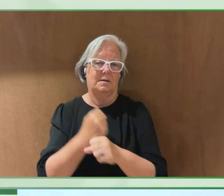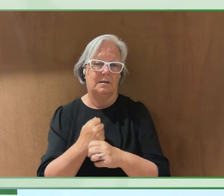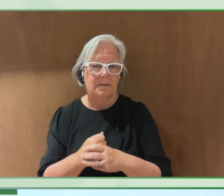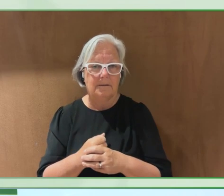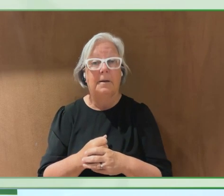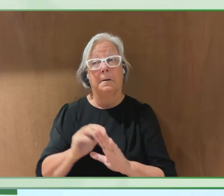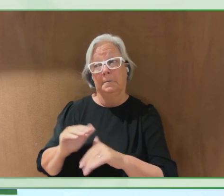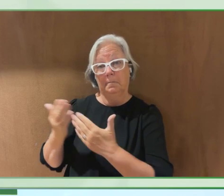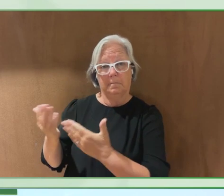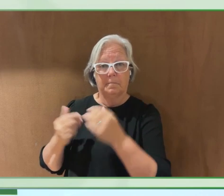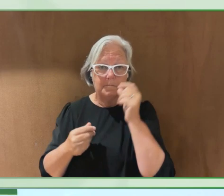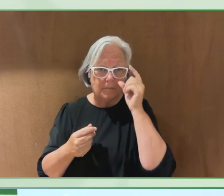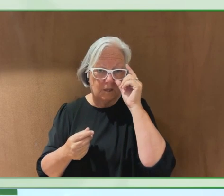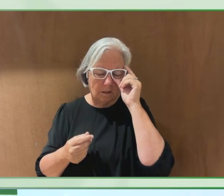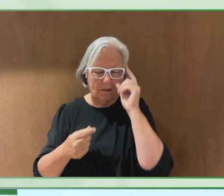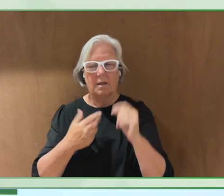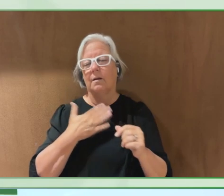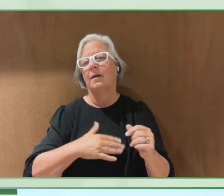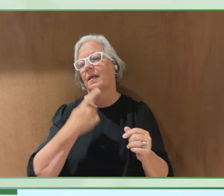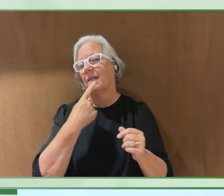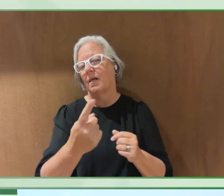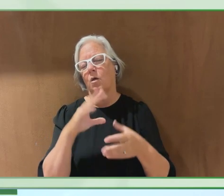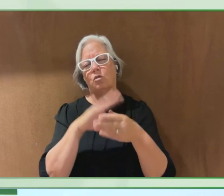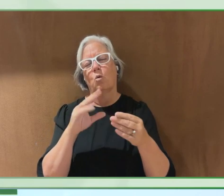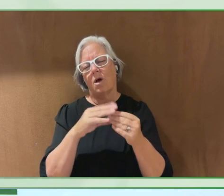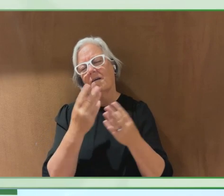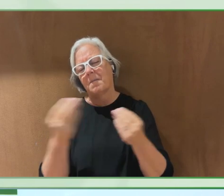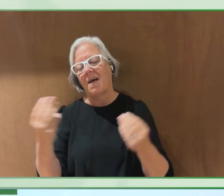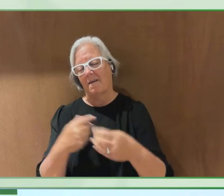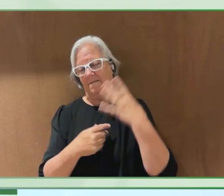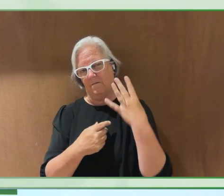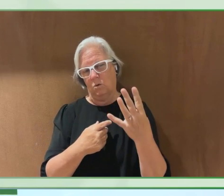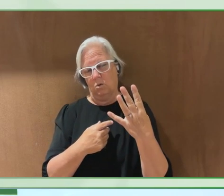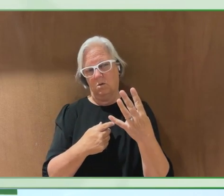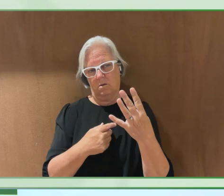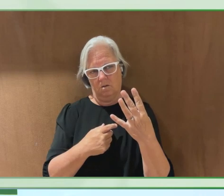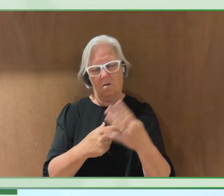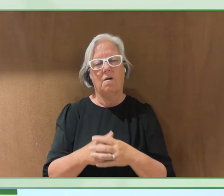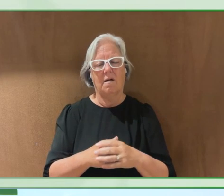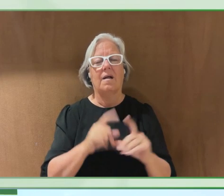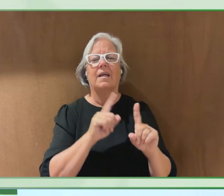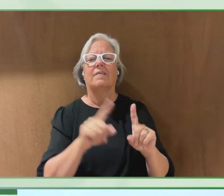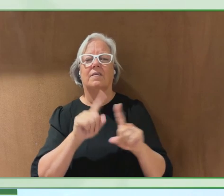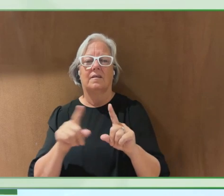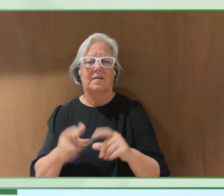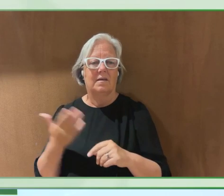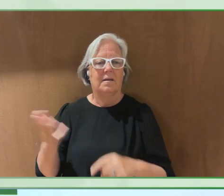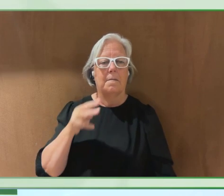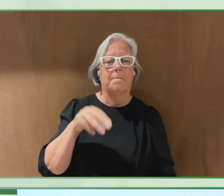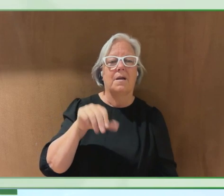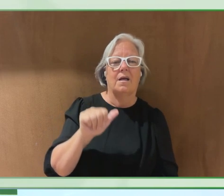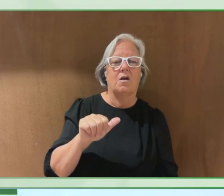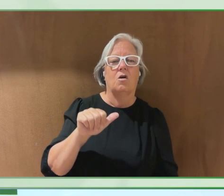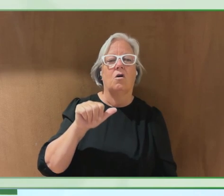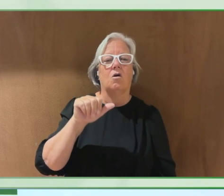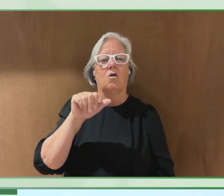Just to tell you a story, one of the stories, we have about 4 stories touching on each type of disability. Mariam Kausar was 19 years old when